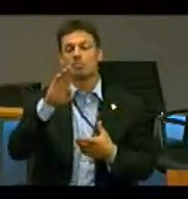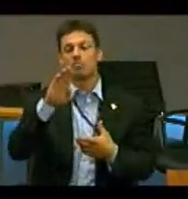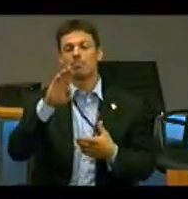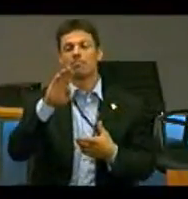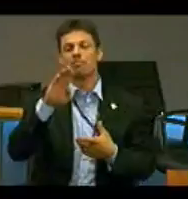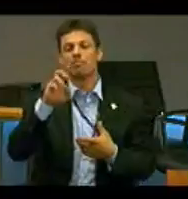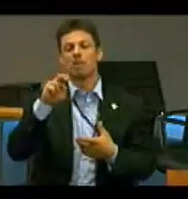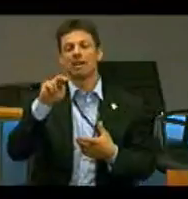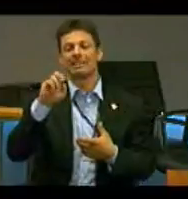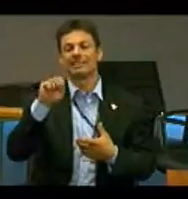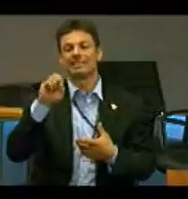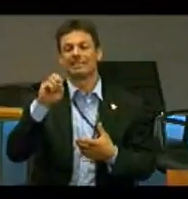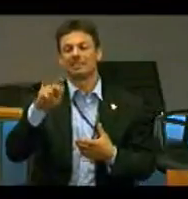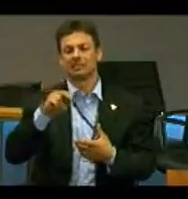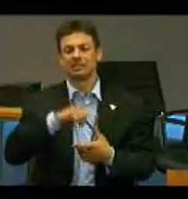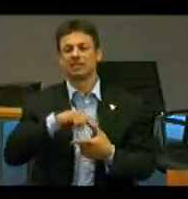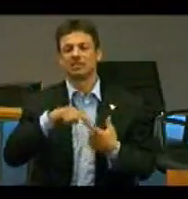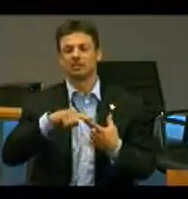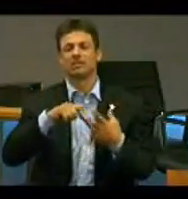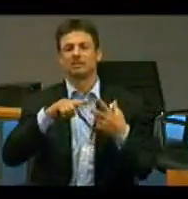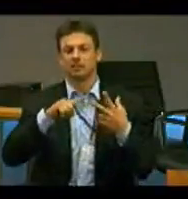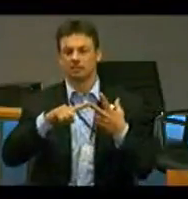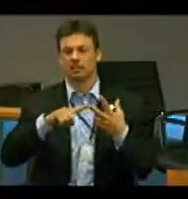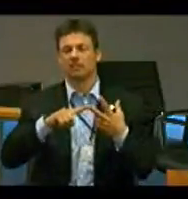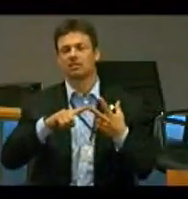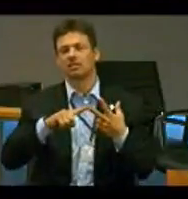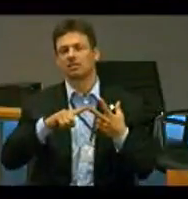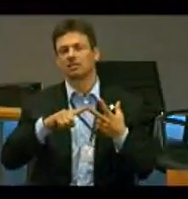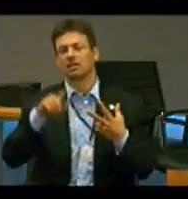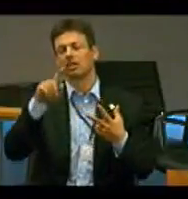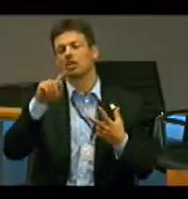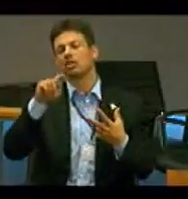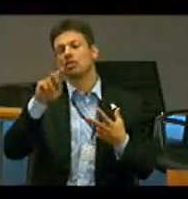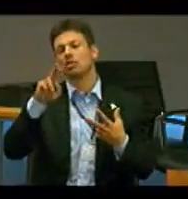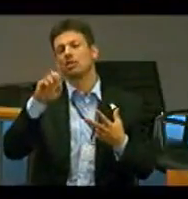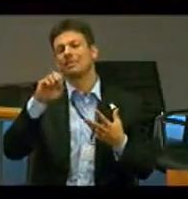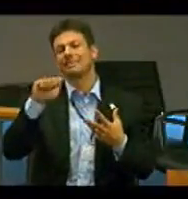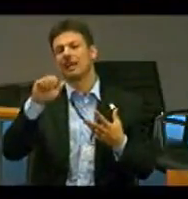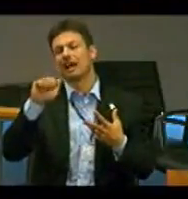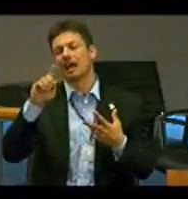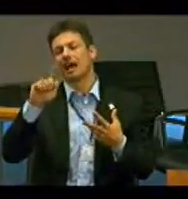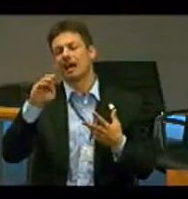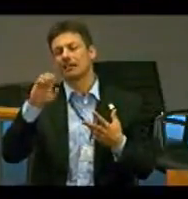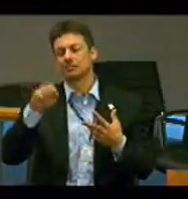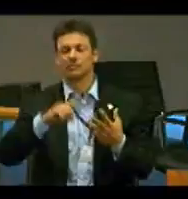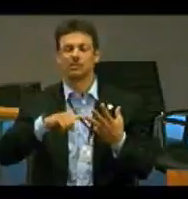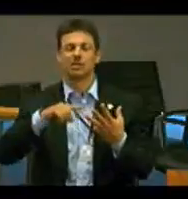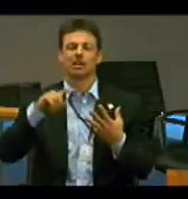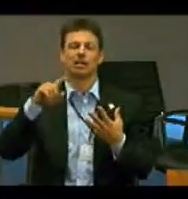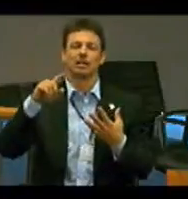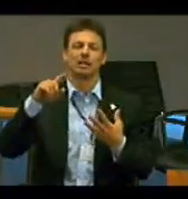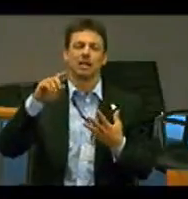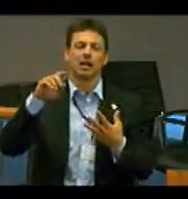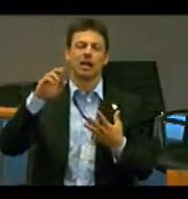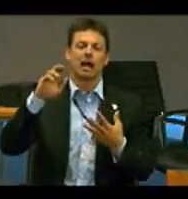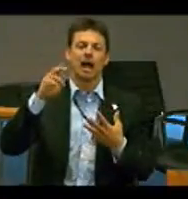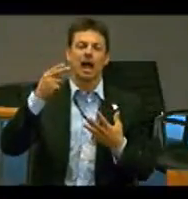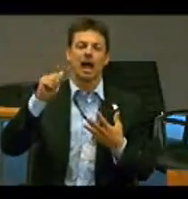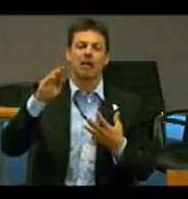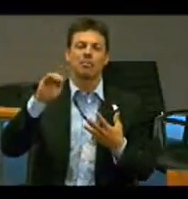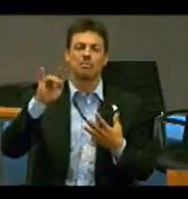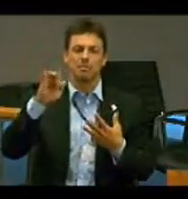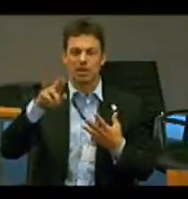LaShonda Brenson, and Maureen Rudolph, in addition to Teresa Adams, Pam Dunstan, Latrice Fauché, Abir Hamid,